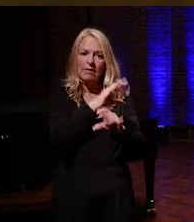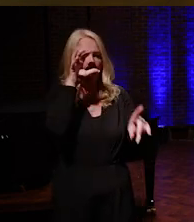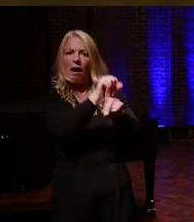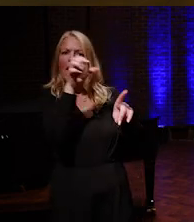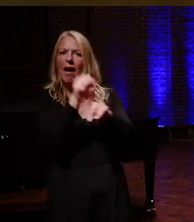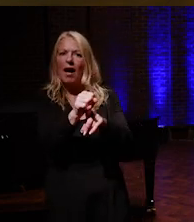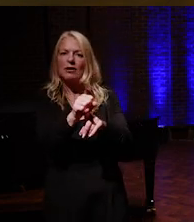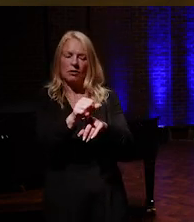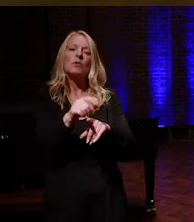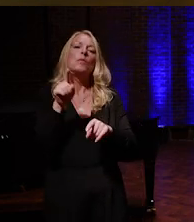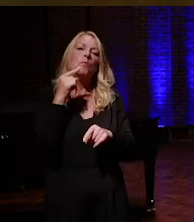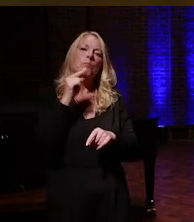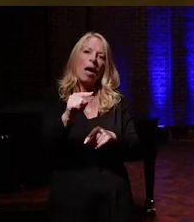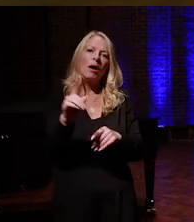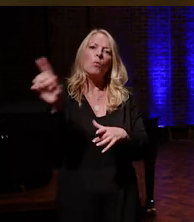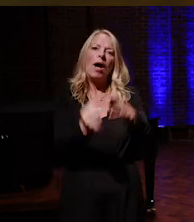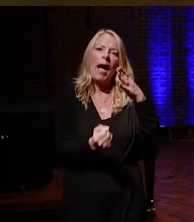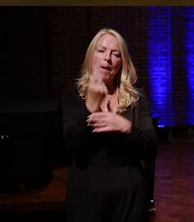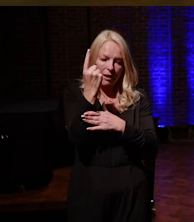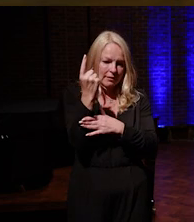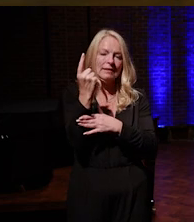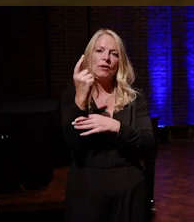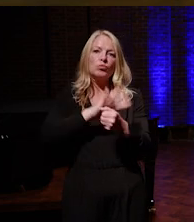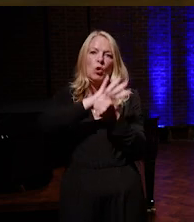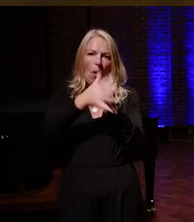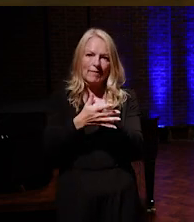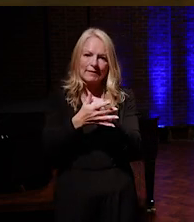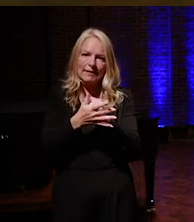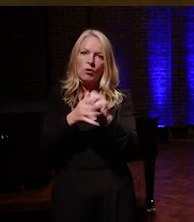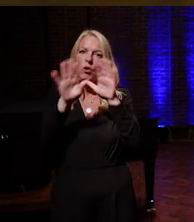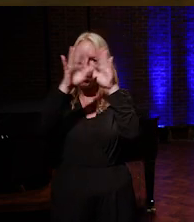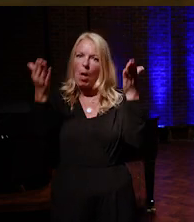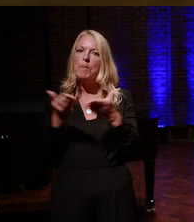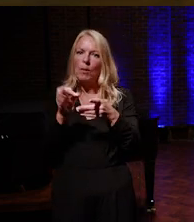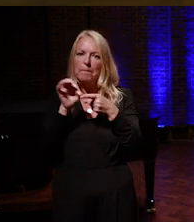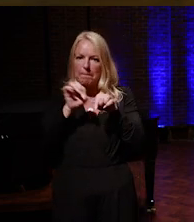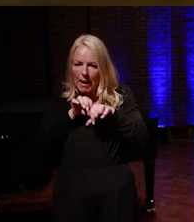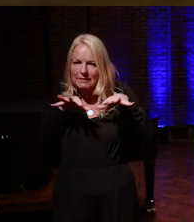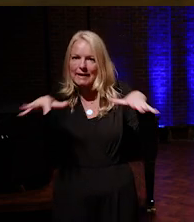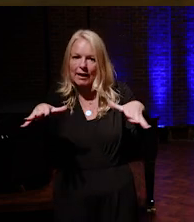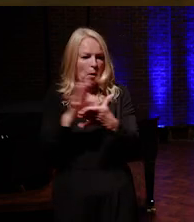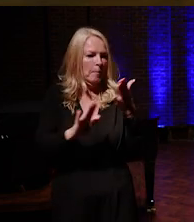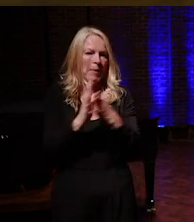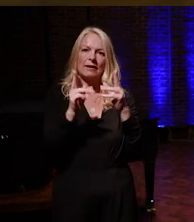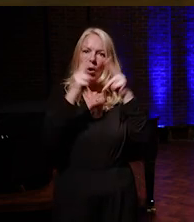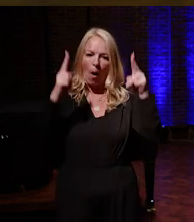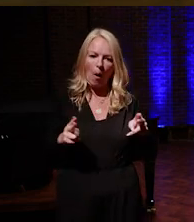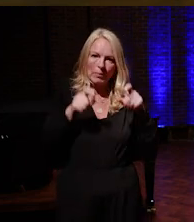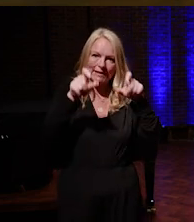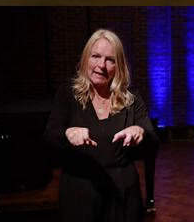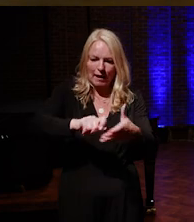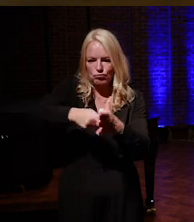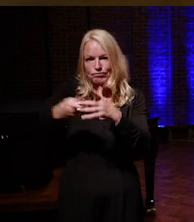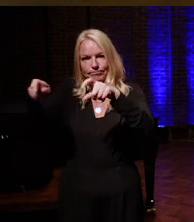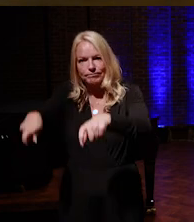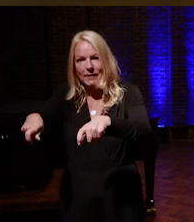That was until a global pandemic hit, and many of us were confined to our homes with our only relief from our tiny indoor spaces when